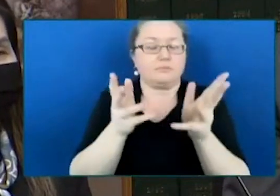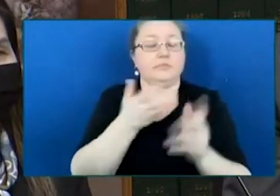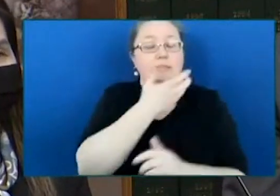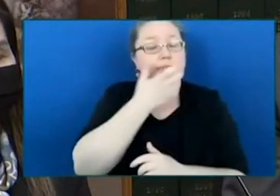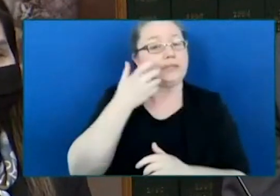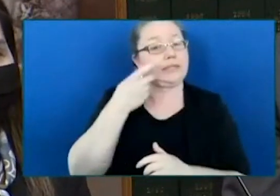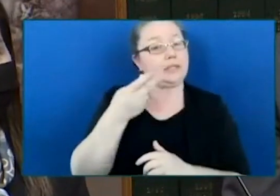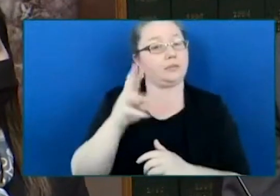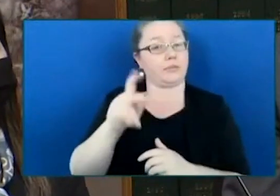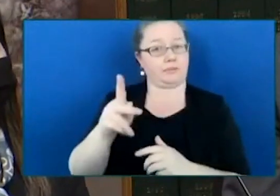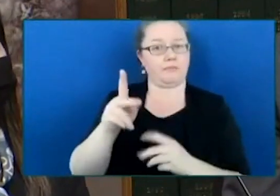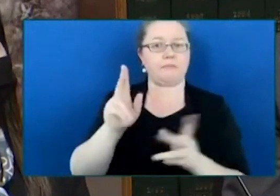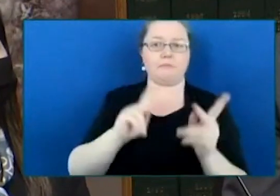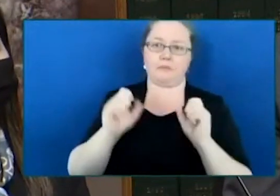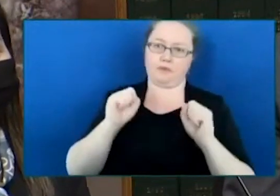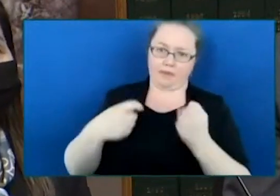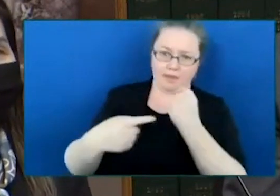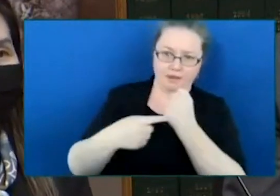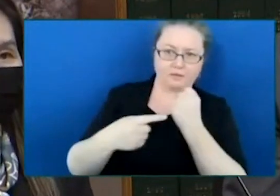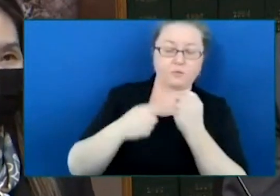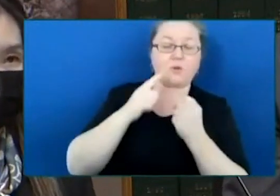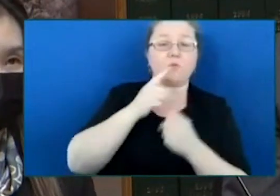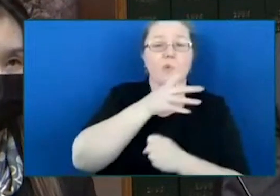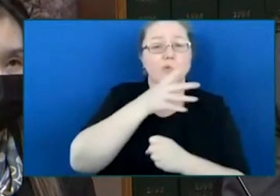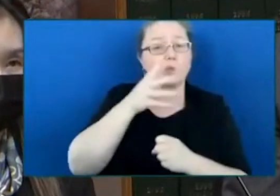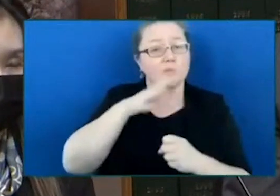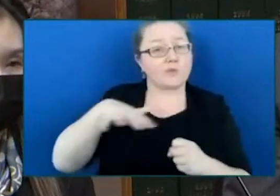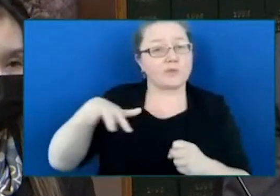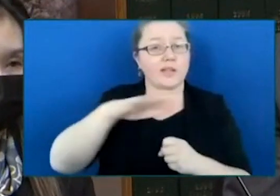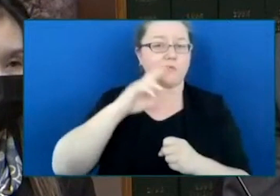for homeowners in rural and northern British Columbia.